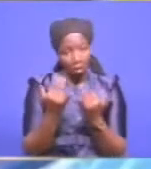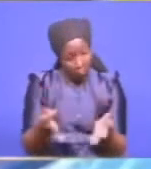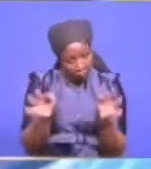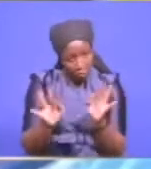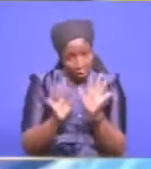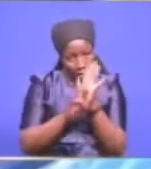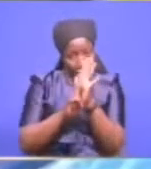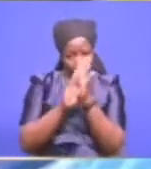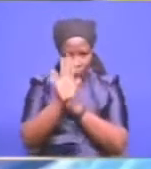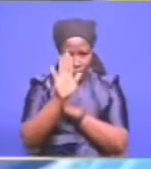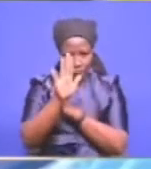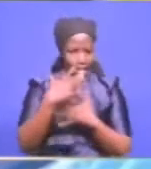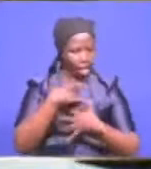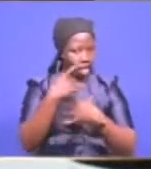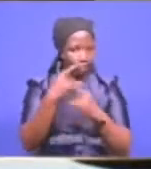interests.